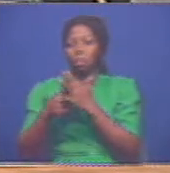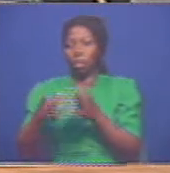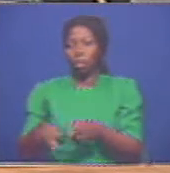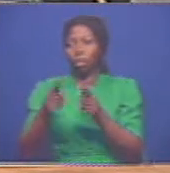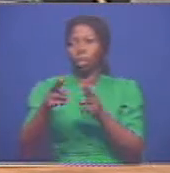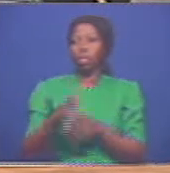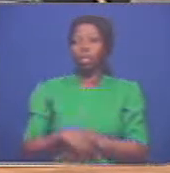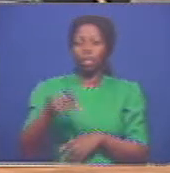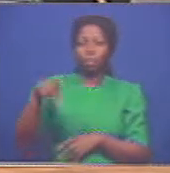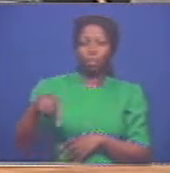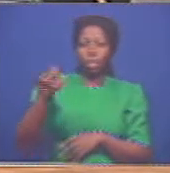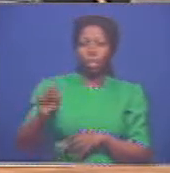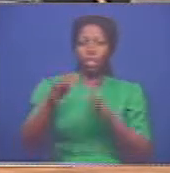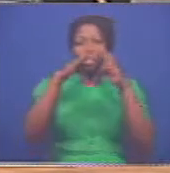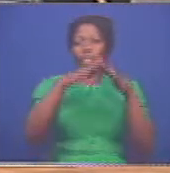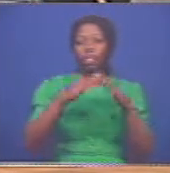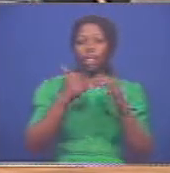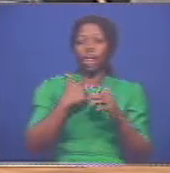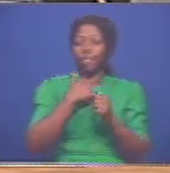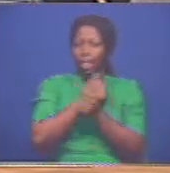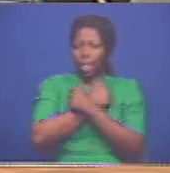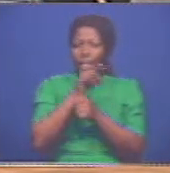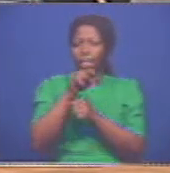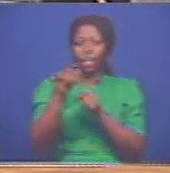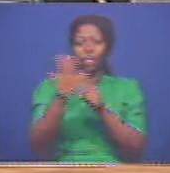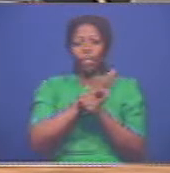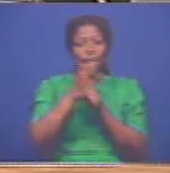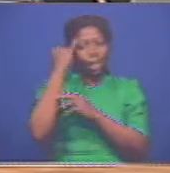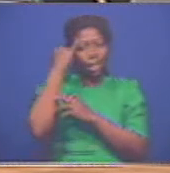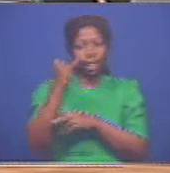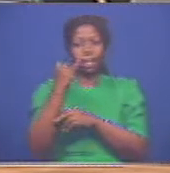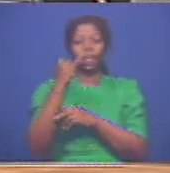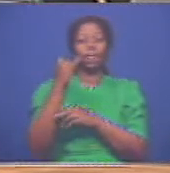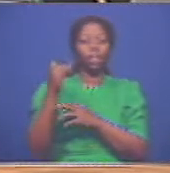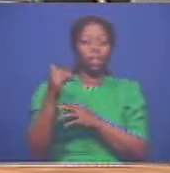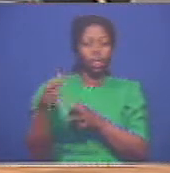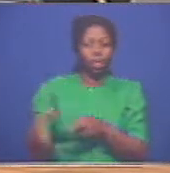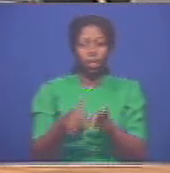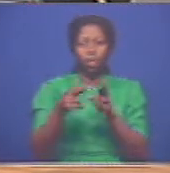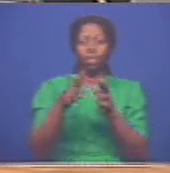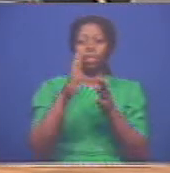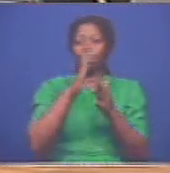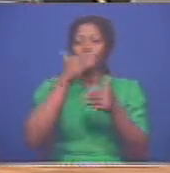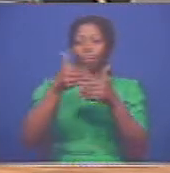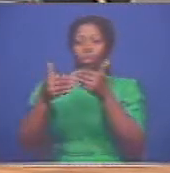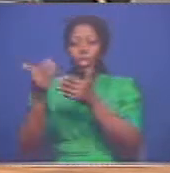housing, has been very passionate about this whole concept. There are laws to be repealed. There is land to be